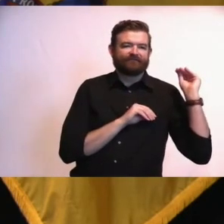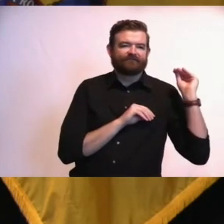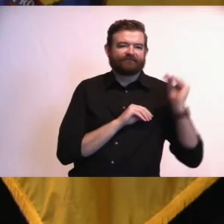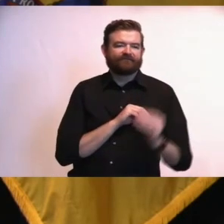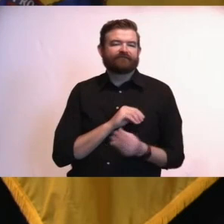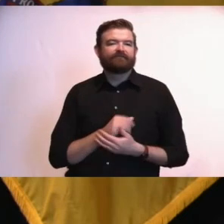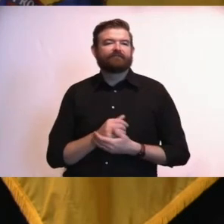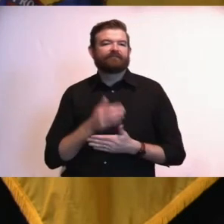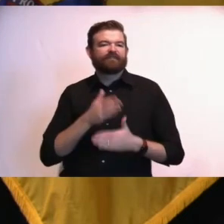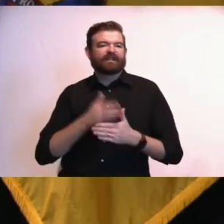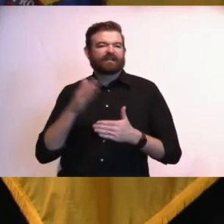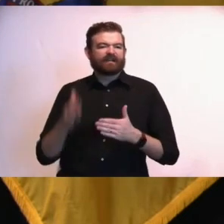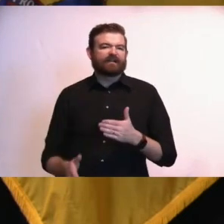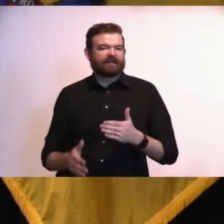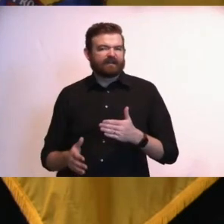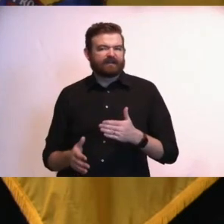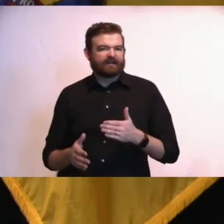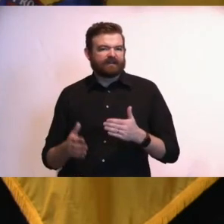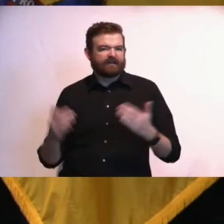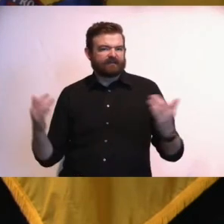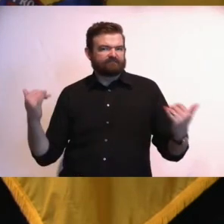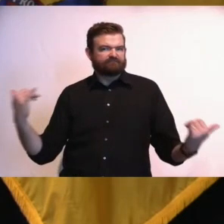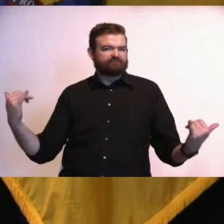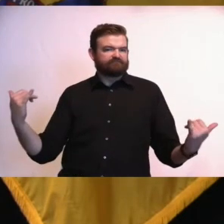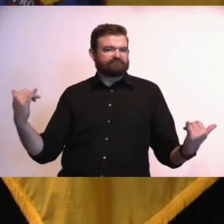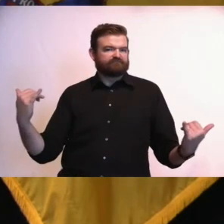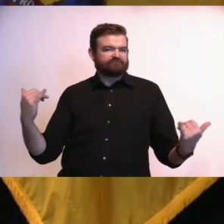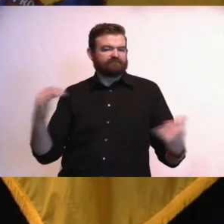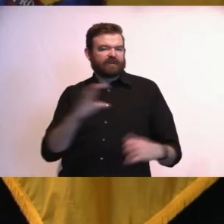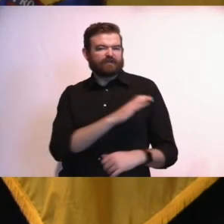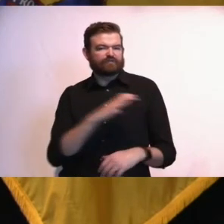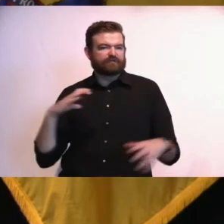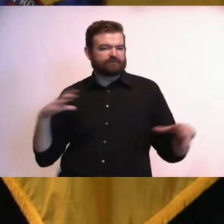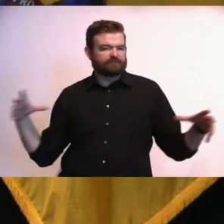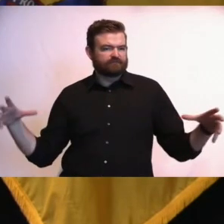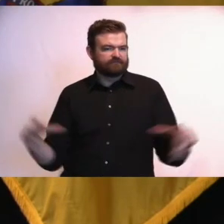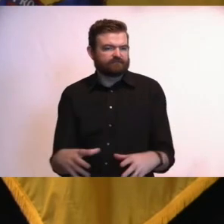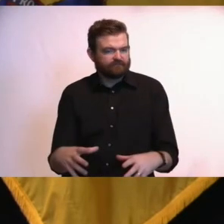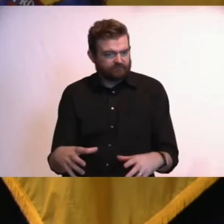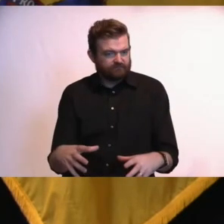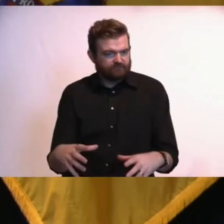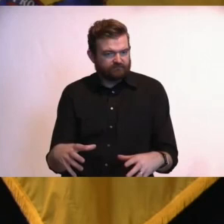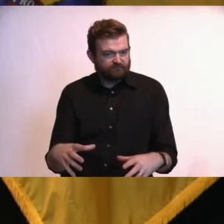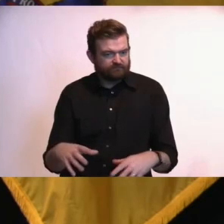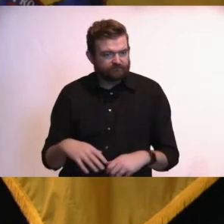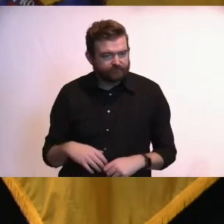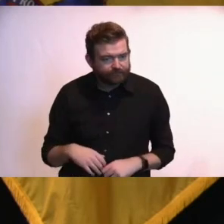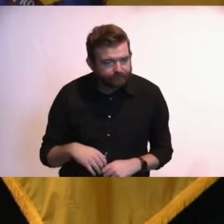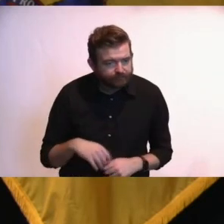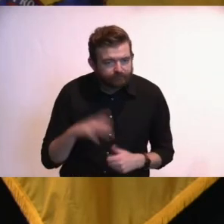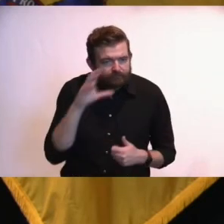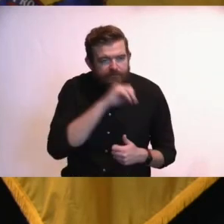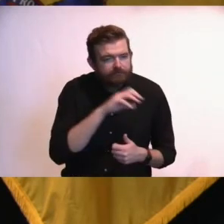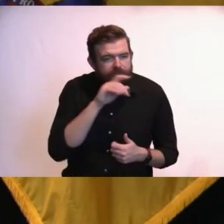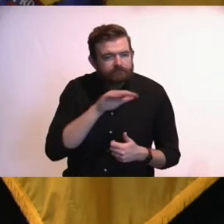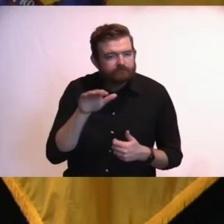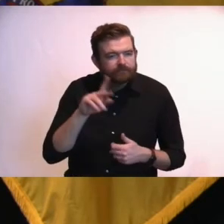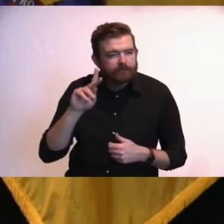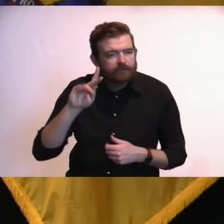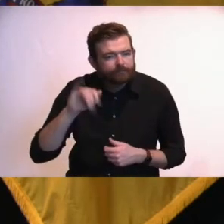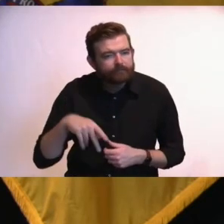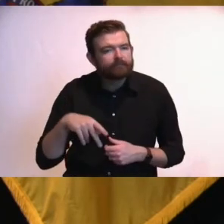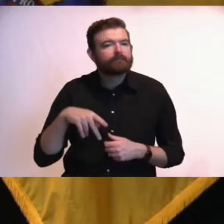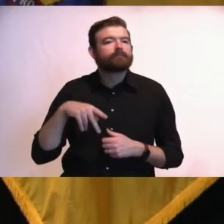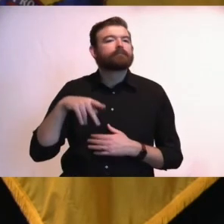today. Senator Don Adiego, Assemblyman John Armato, Senator Kip Bateman, Assemblyman